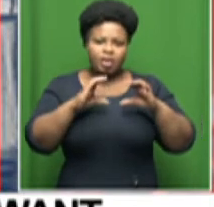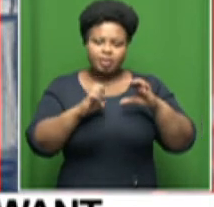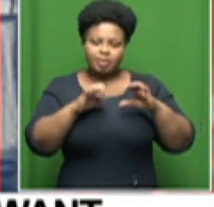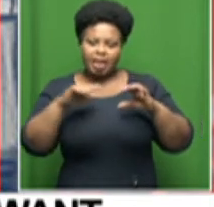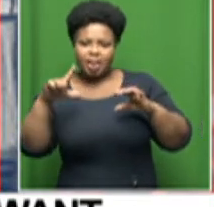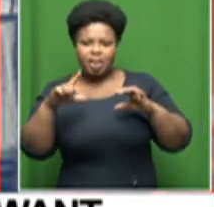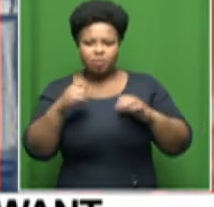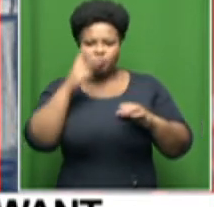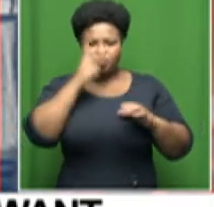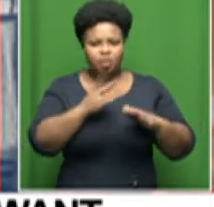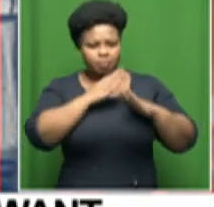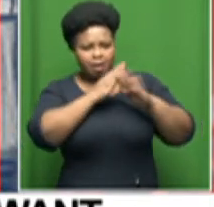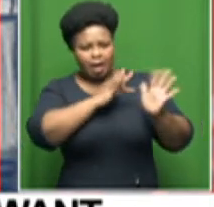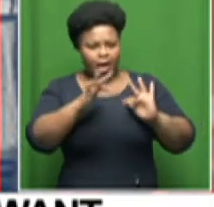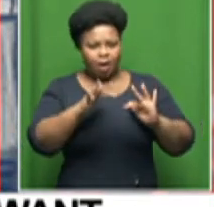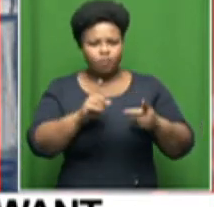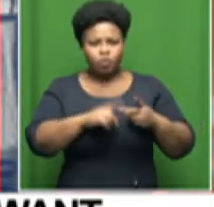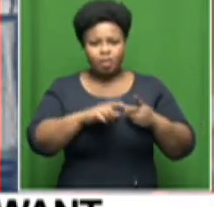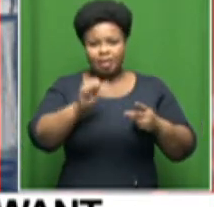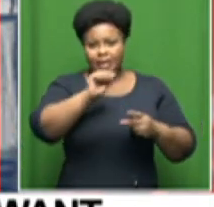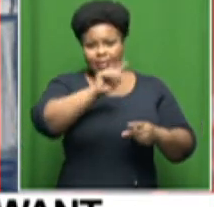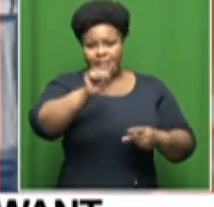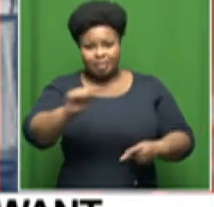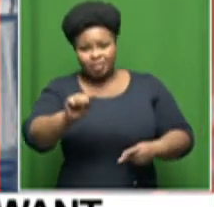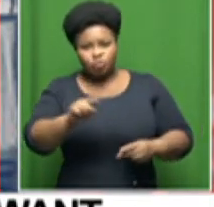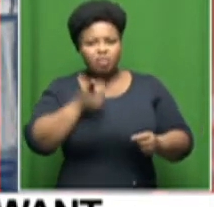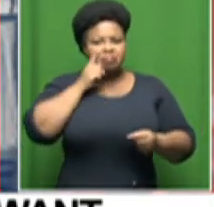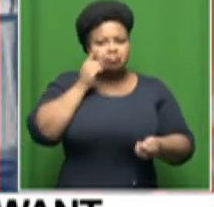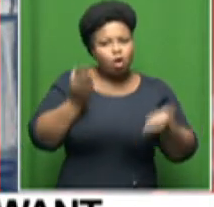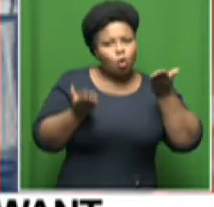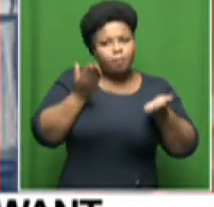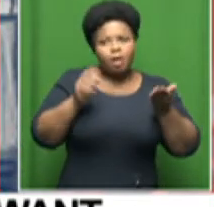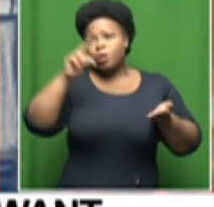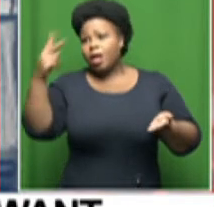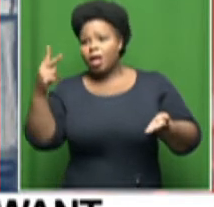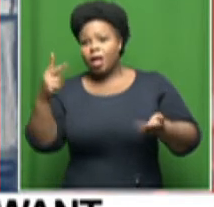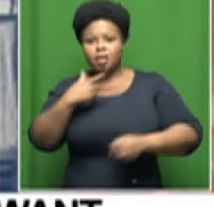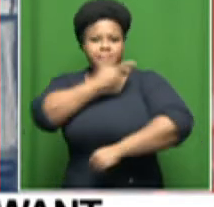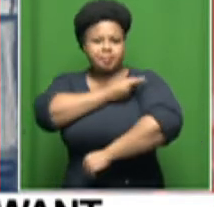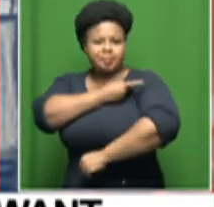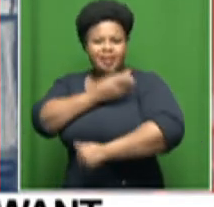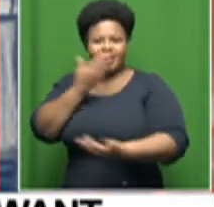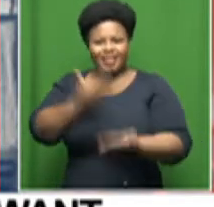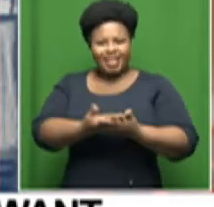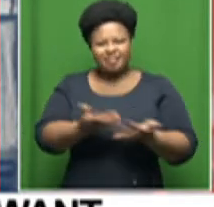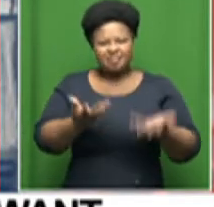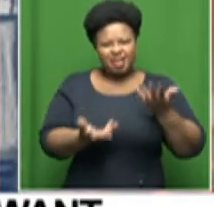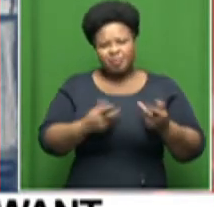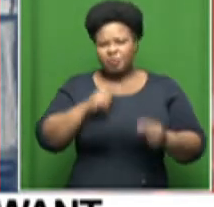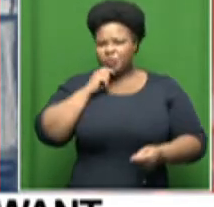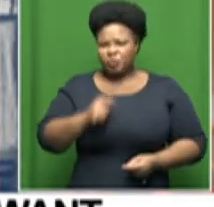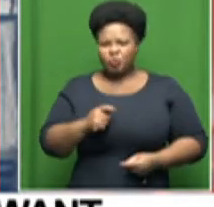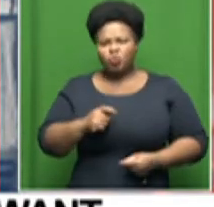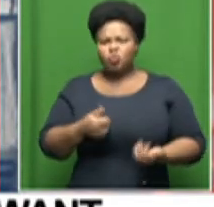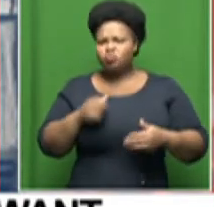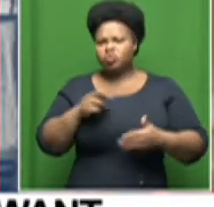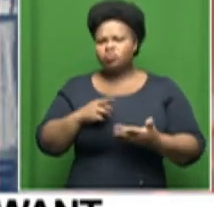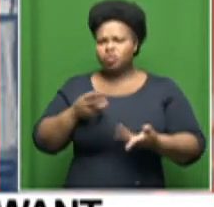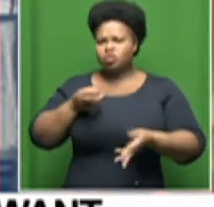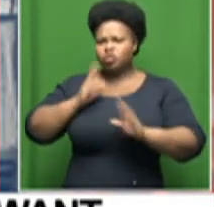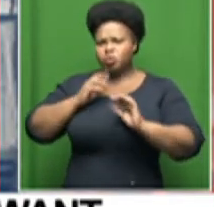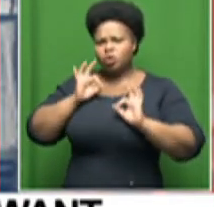need to look at the combination of AZ vaccine with other vaccines, which may in fact give synergistically a very good